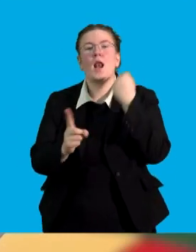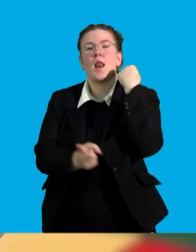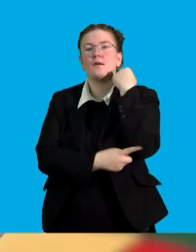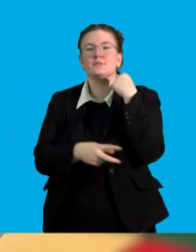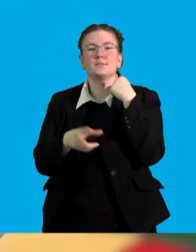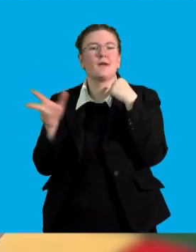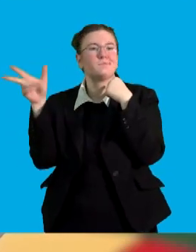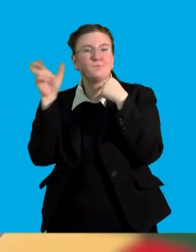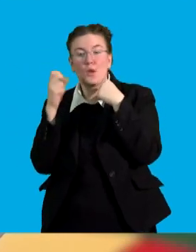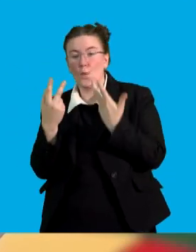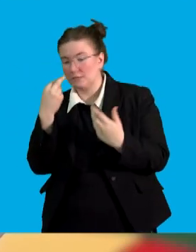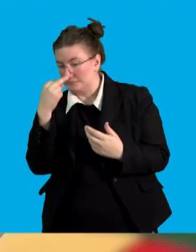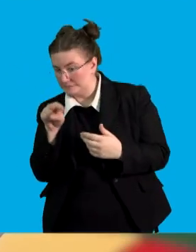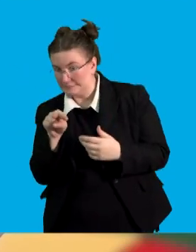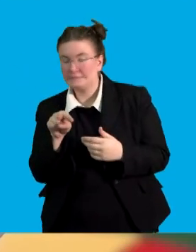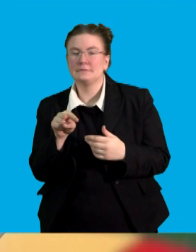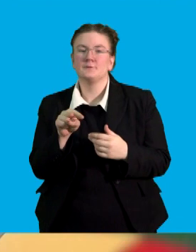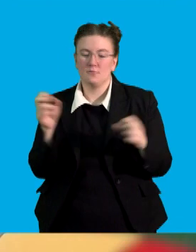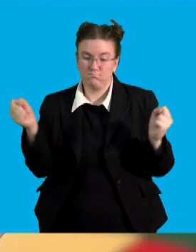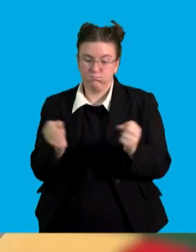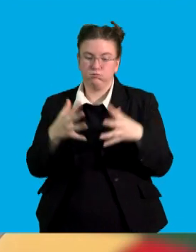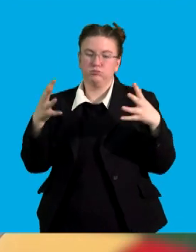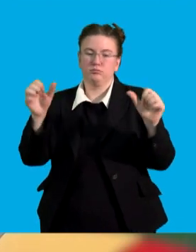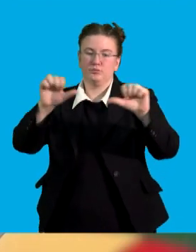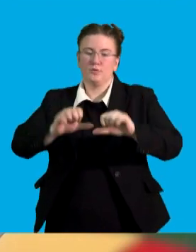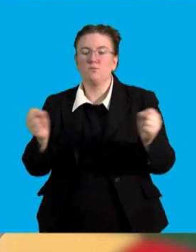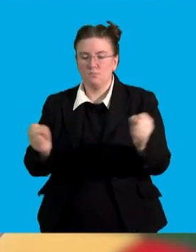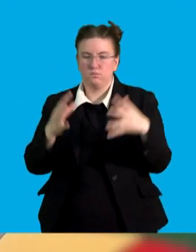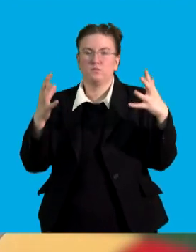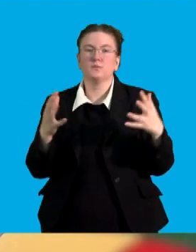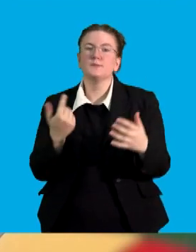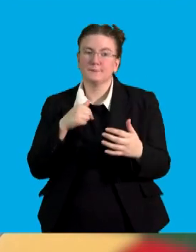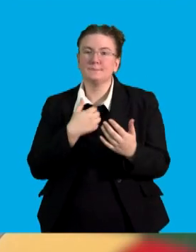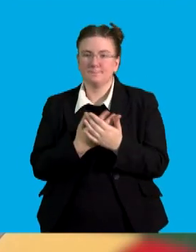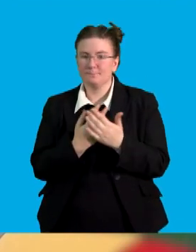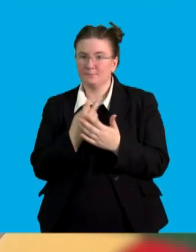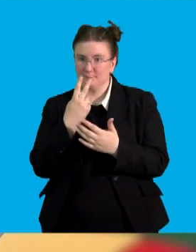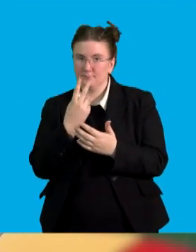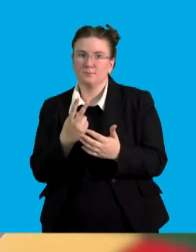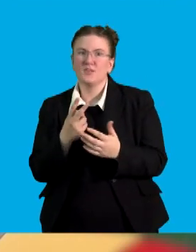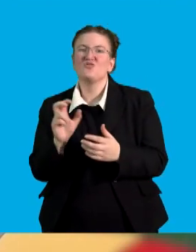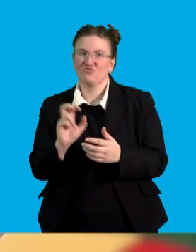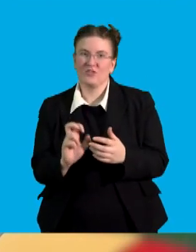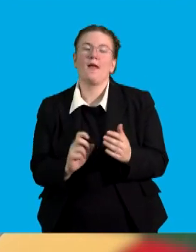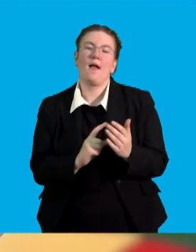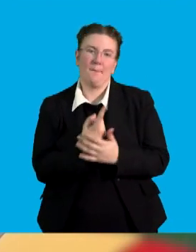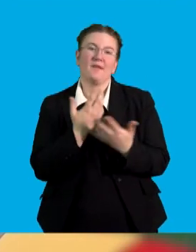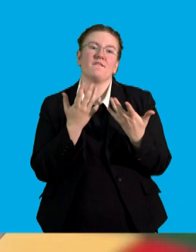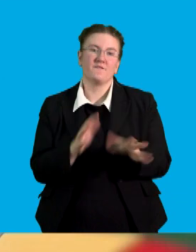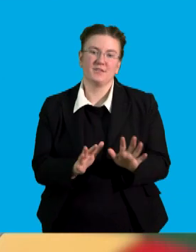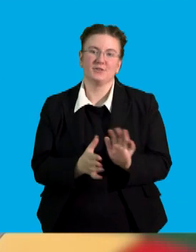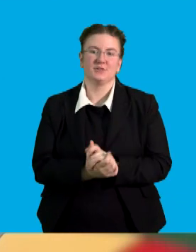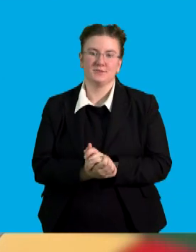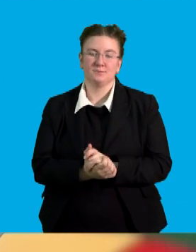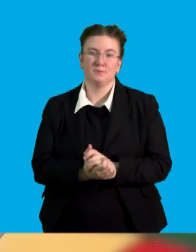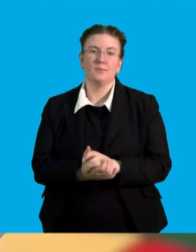we hear an explosion after substances have been mixed together. So that's how we can tell if whether a reaction has taken place or